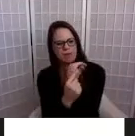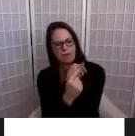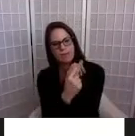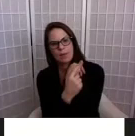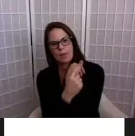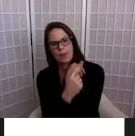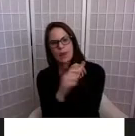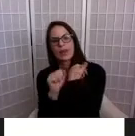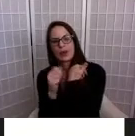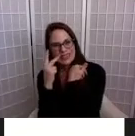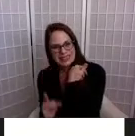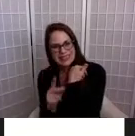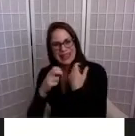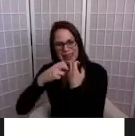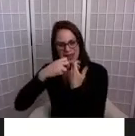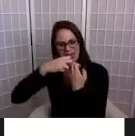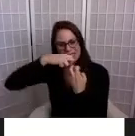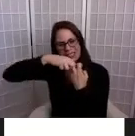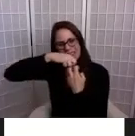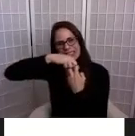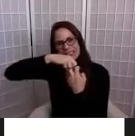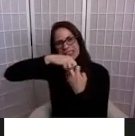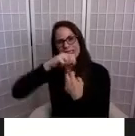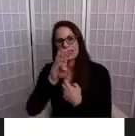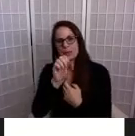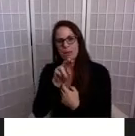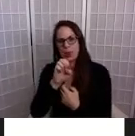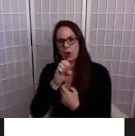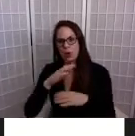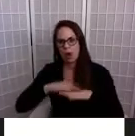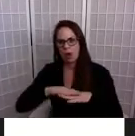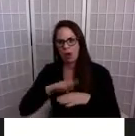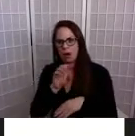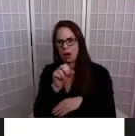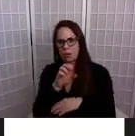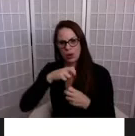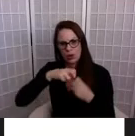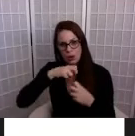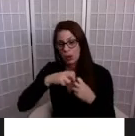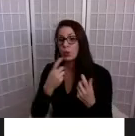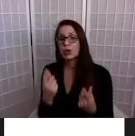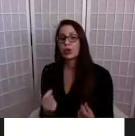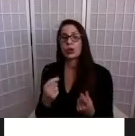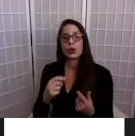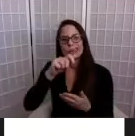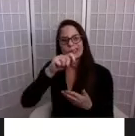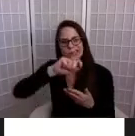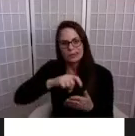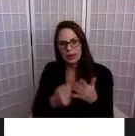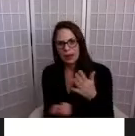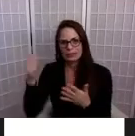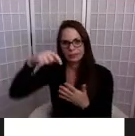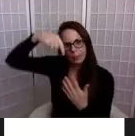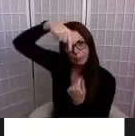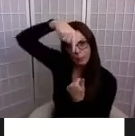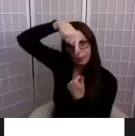there's bone rubbing against bone here. And what we do is we take the joint down, put a screw in, and this works well for the end